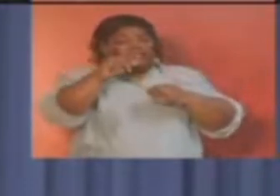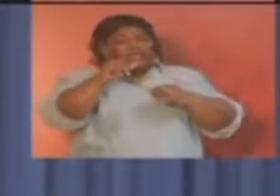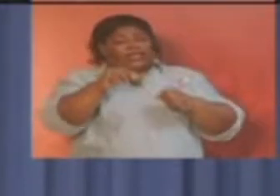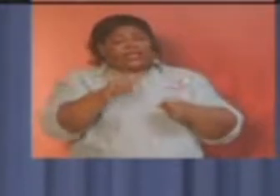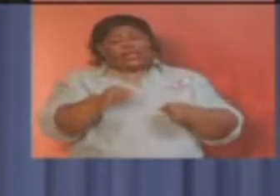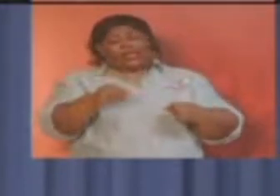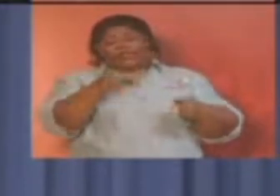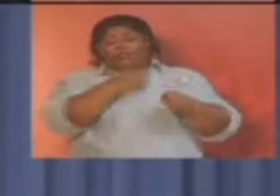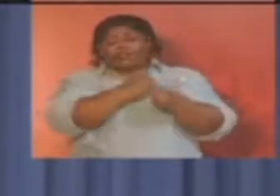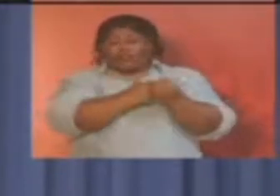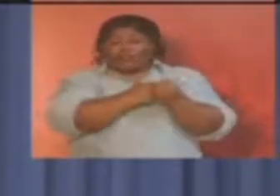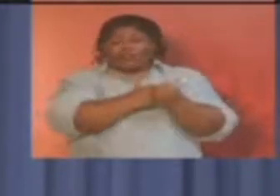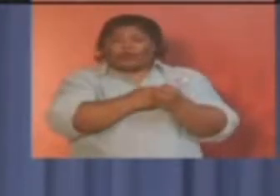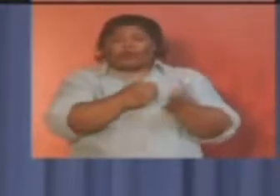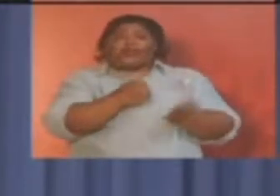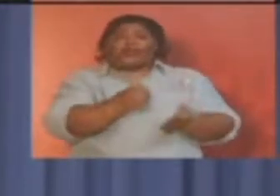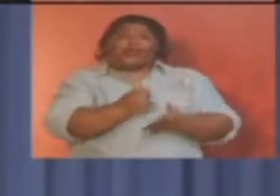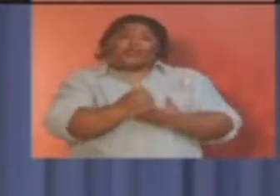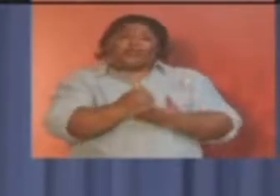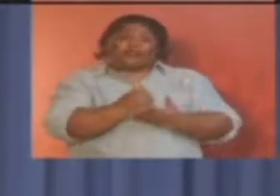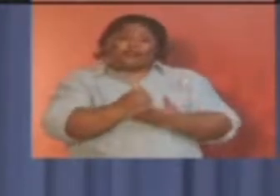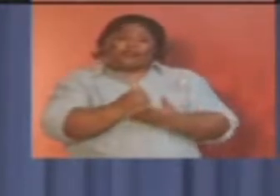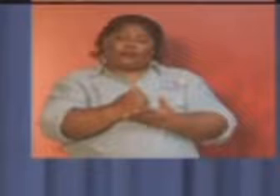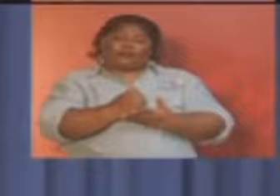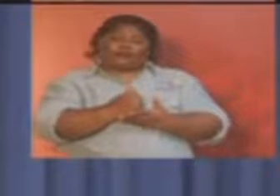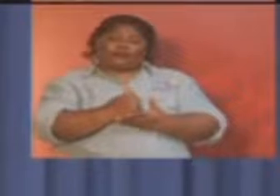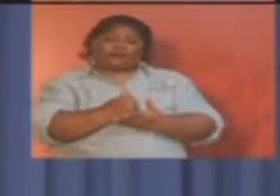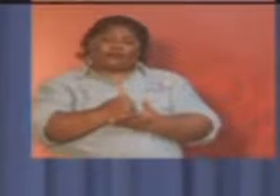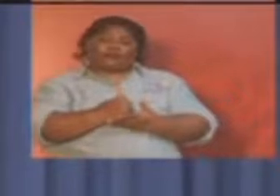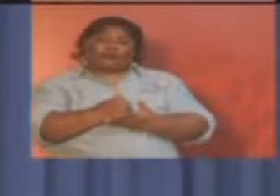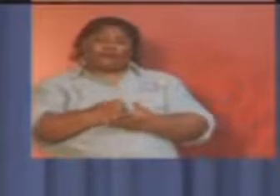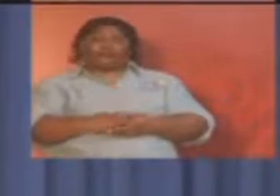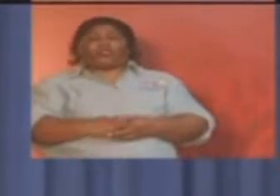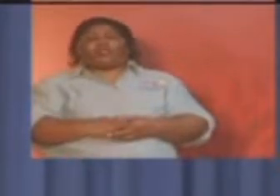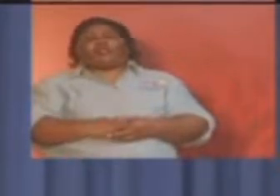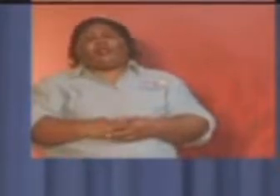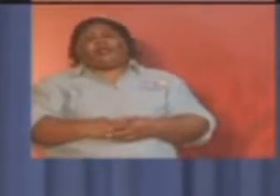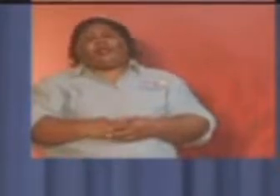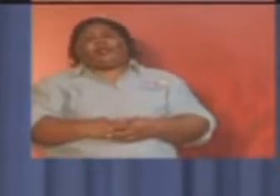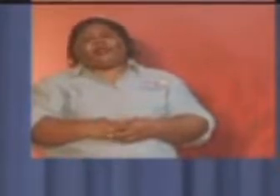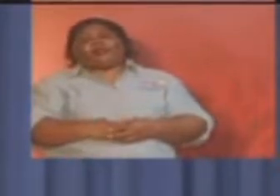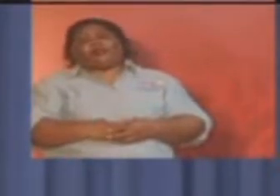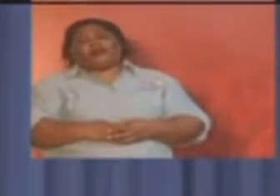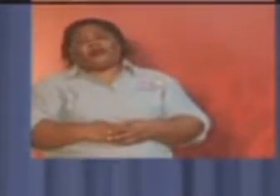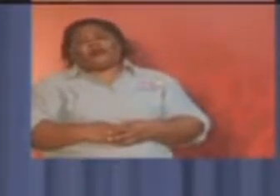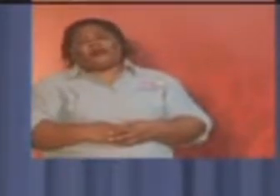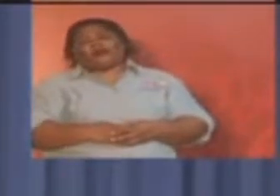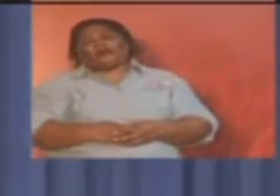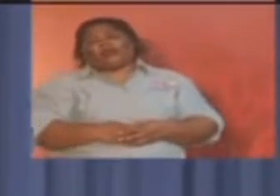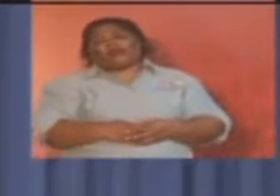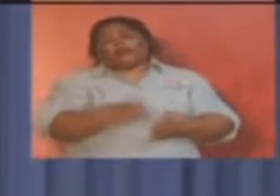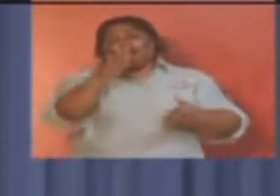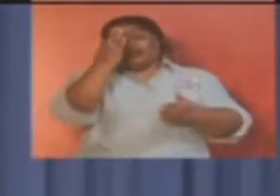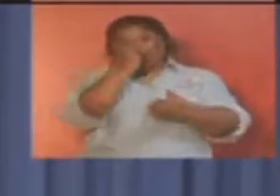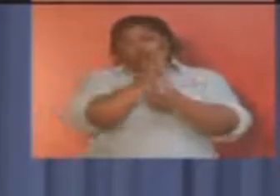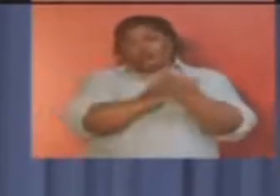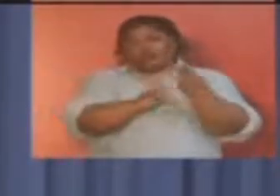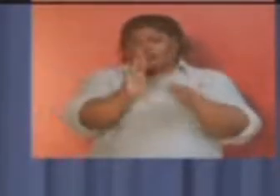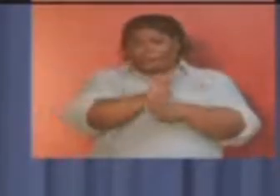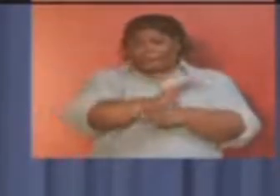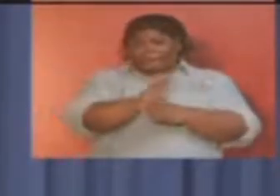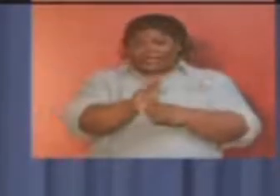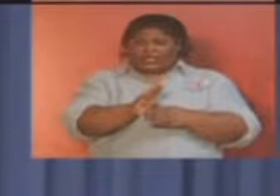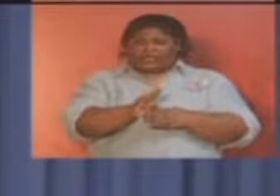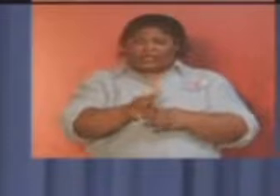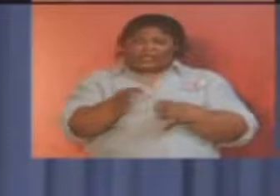grievances, when you examine them closely enough, they are linked to the logistics of what is required. Some businesses will tell you that they